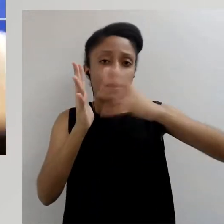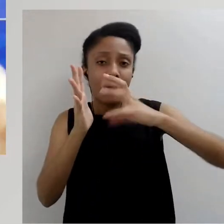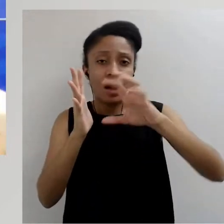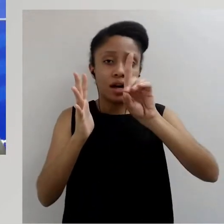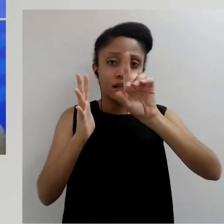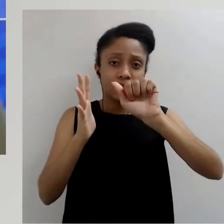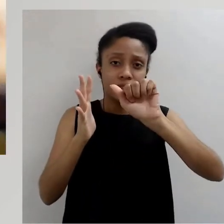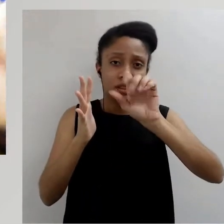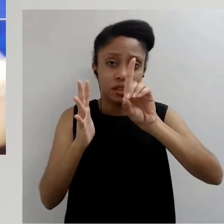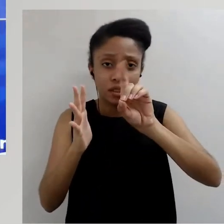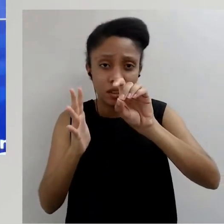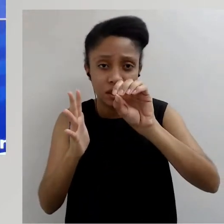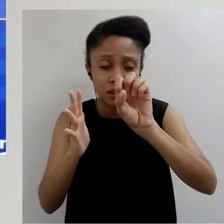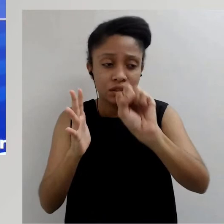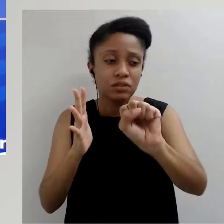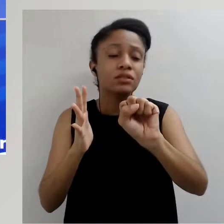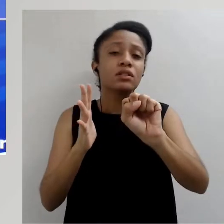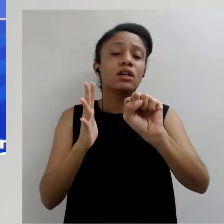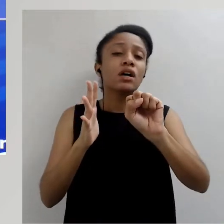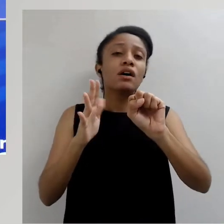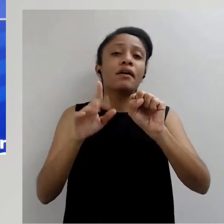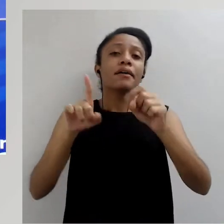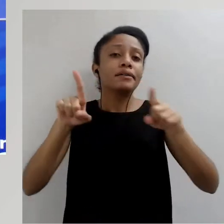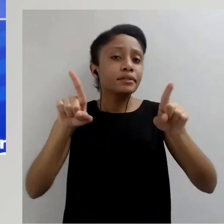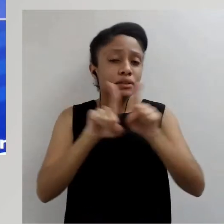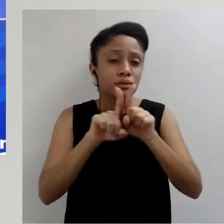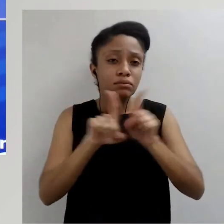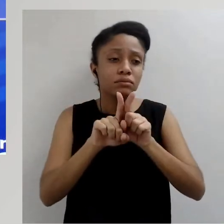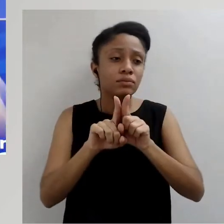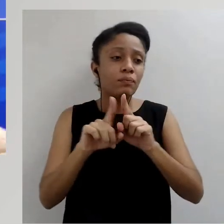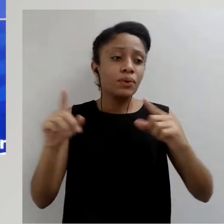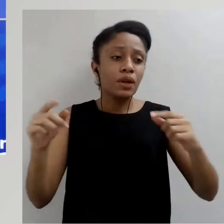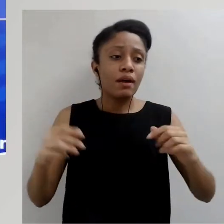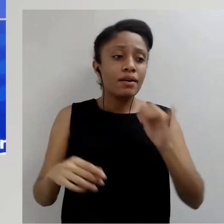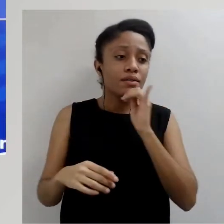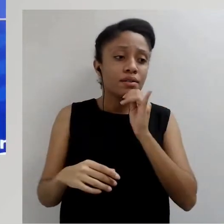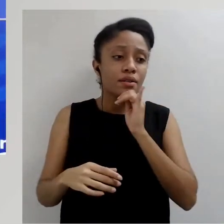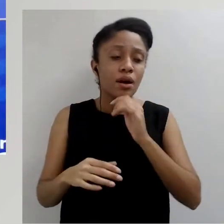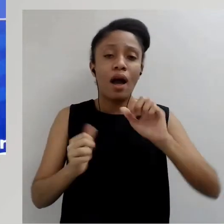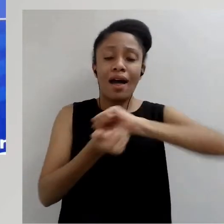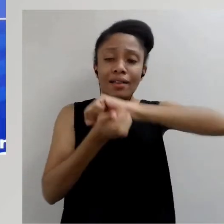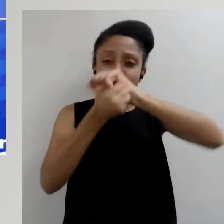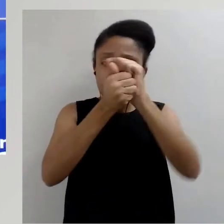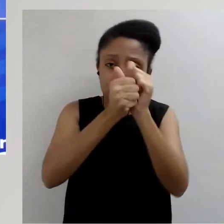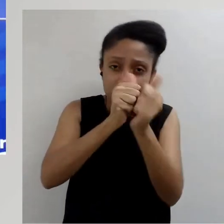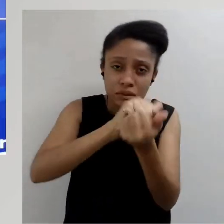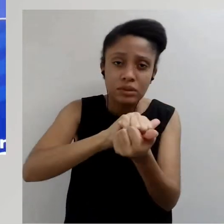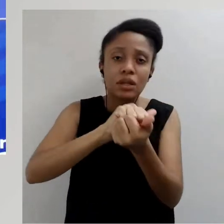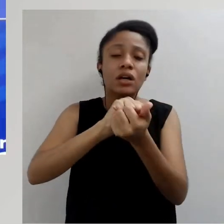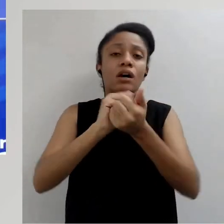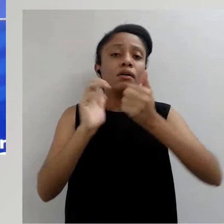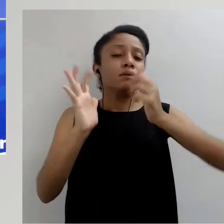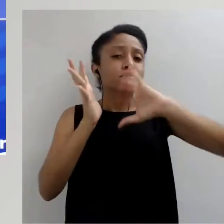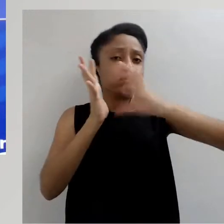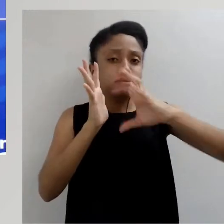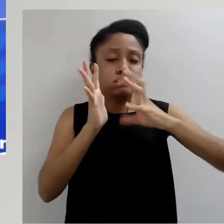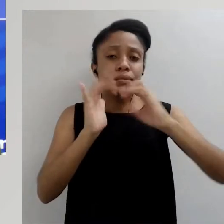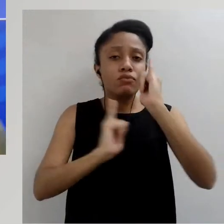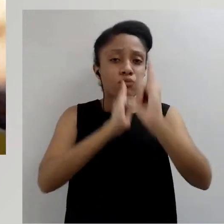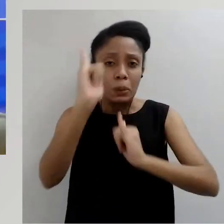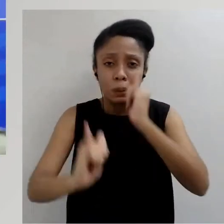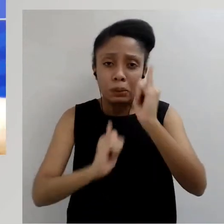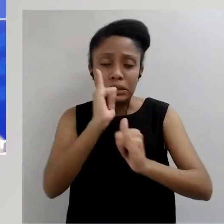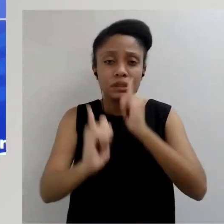with the new models that we have, everything that you offer with your printing services, all the adaptation of